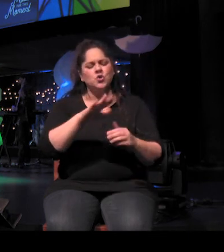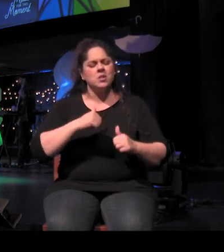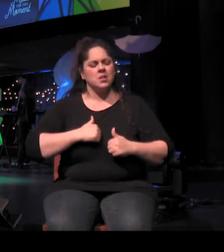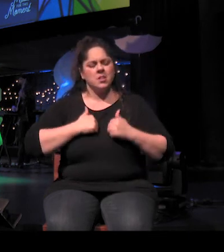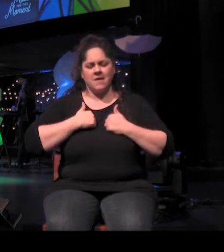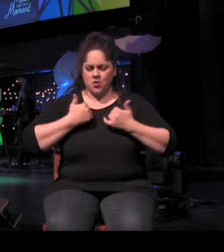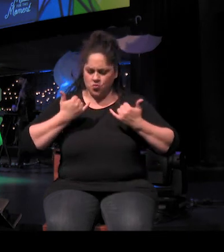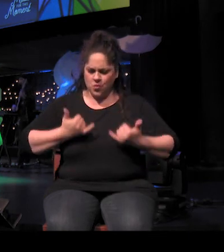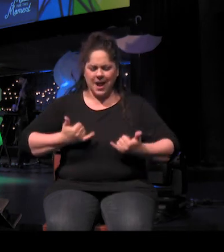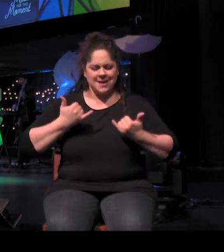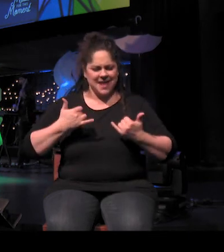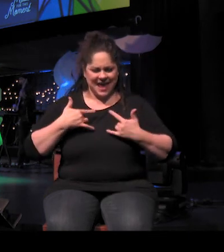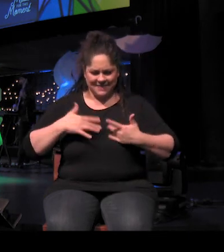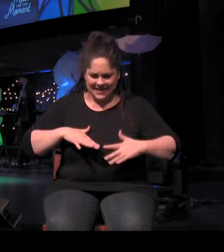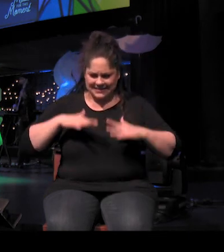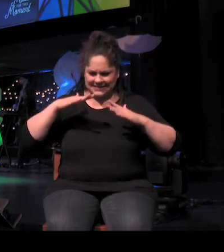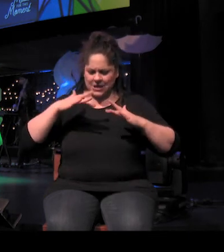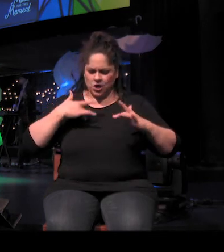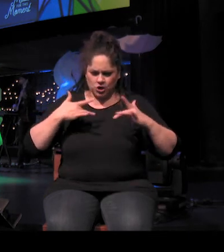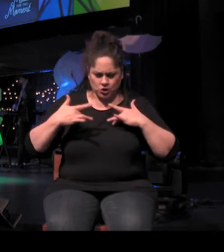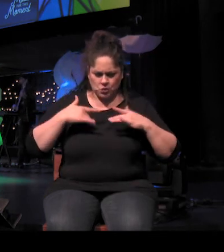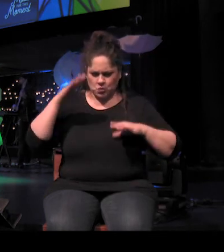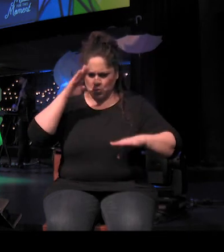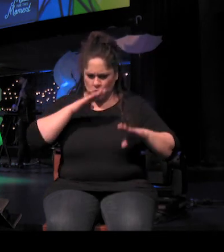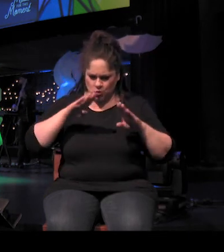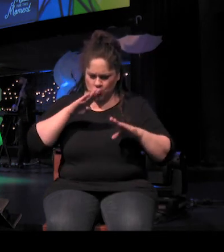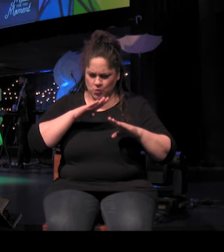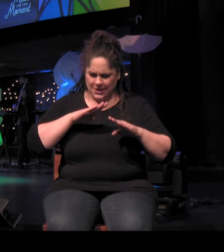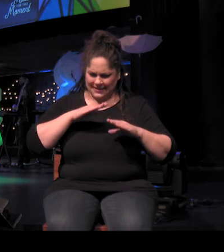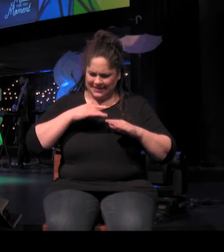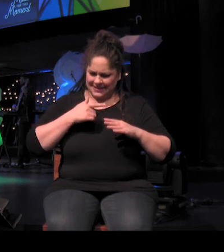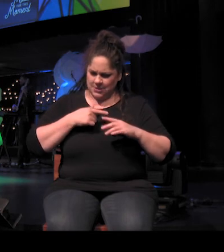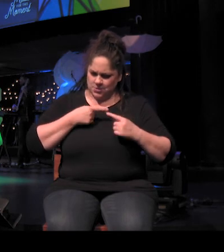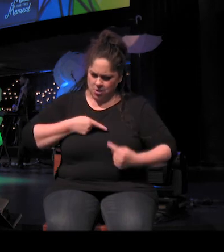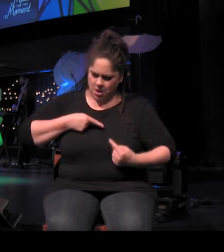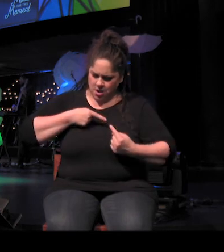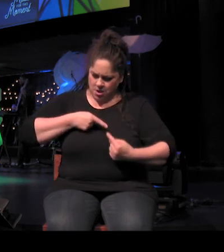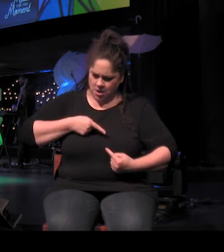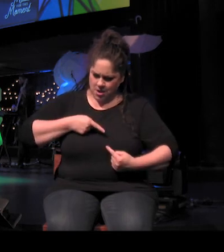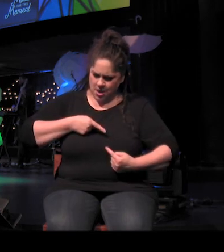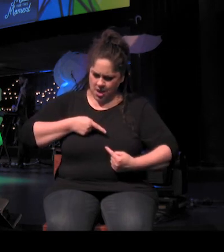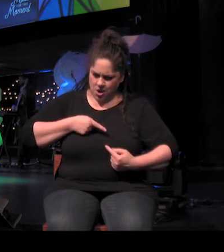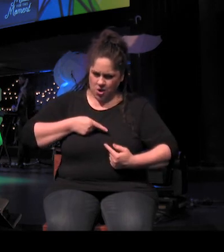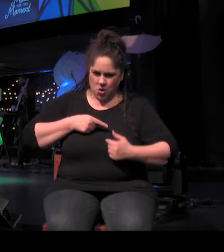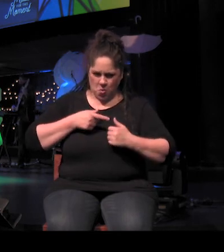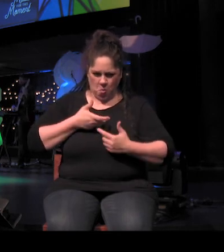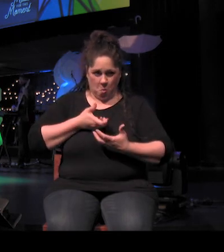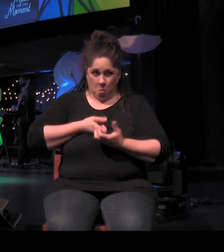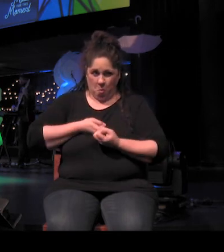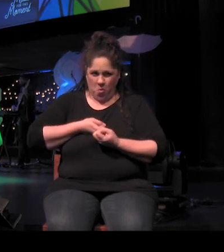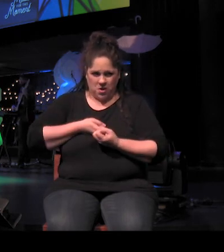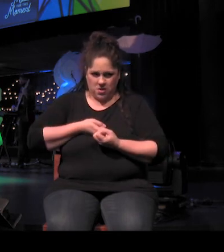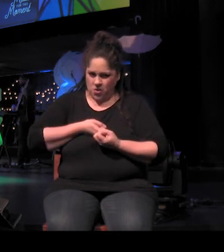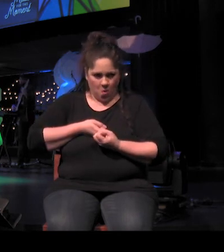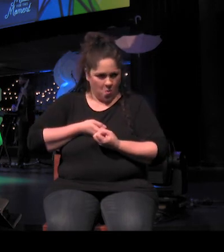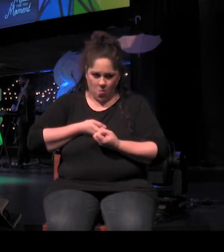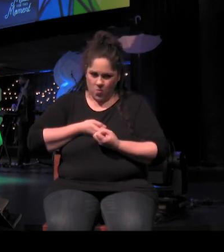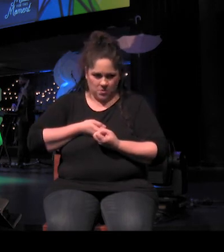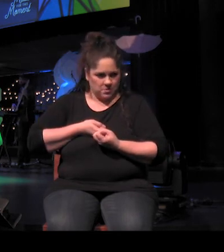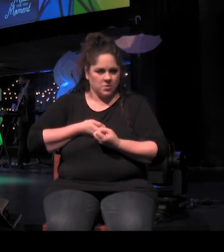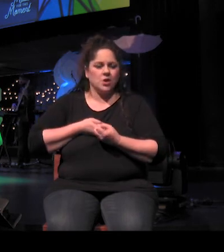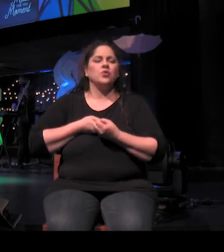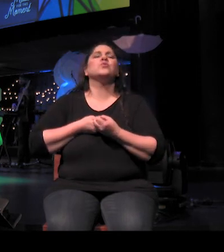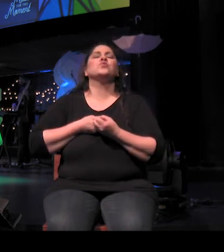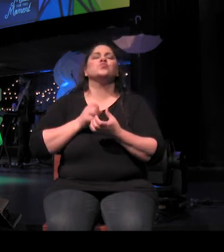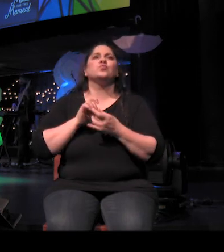What worries, what anxieties, what cares are you carrying? And God is inviting you to say, look, you can give your worries to God, and